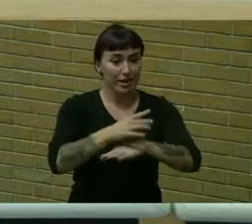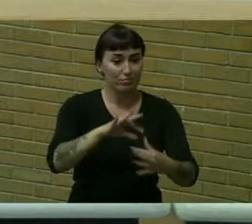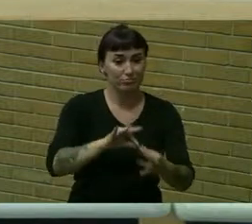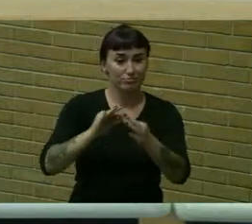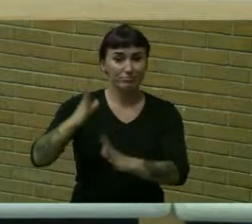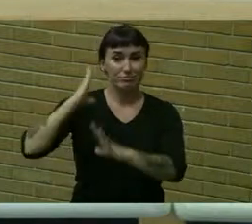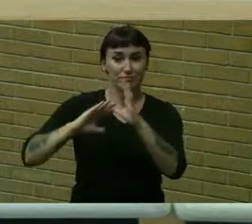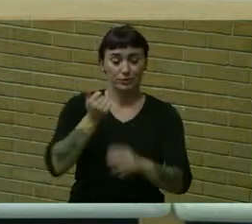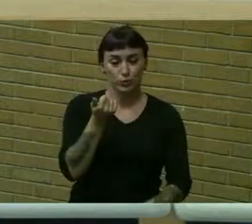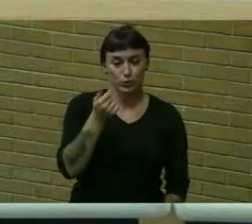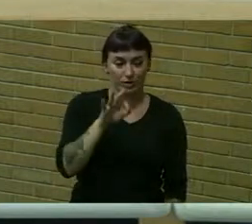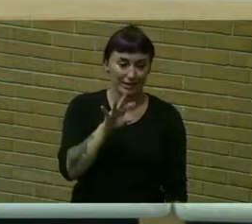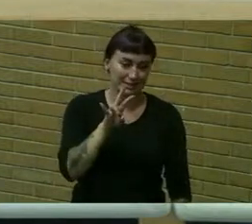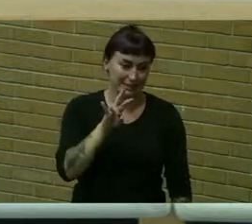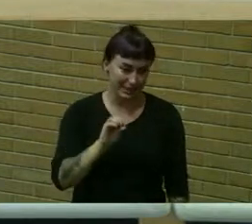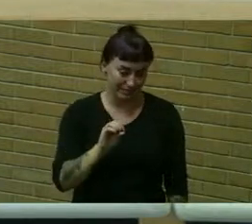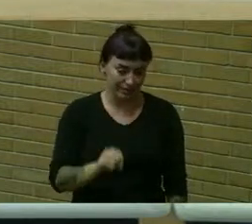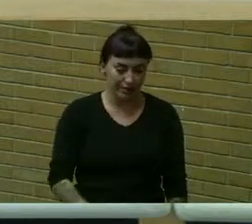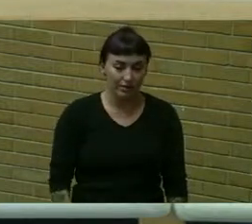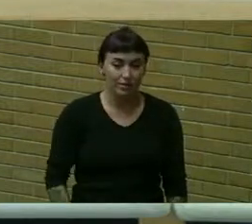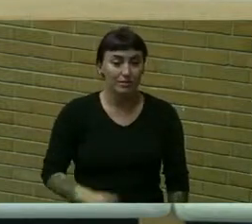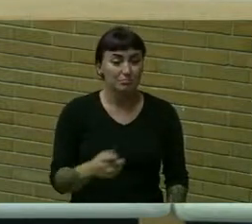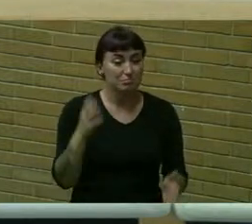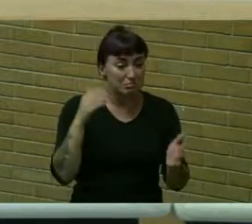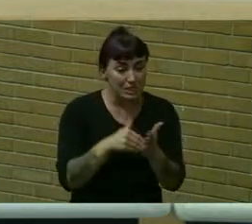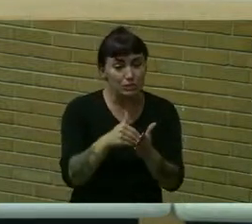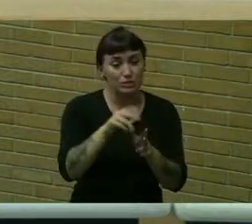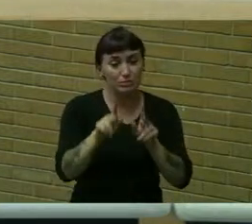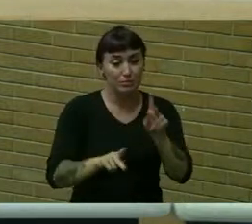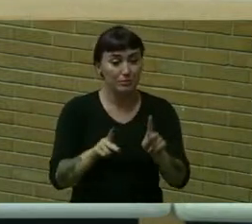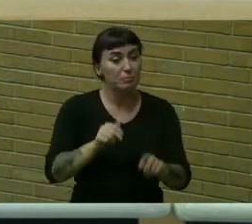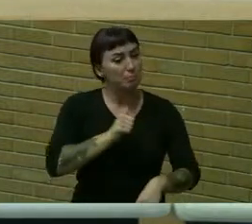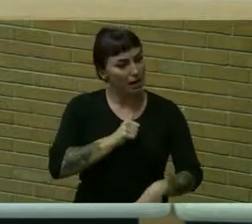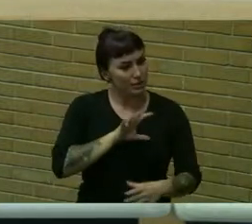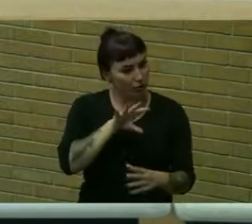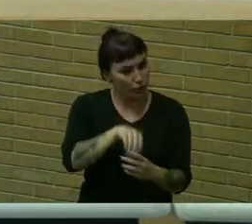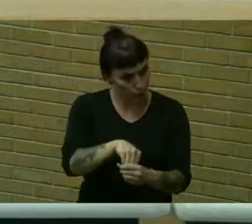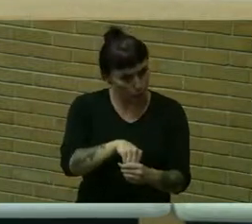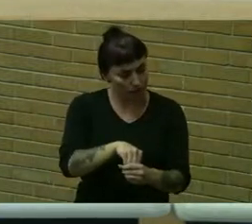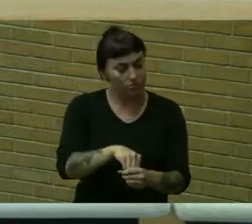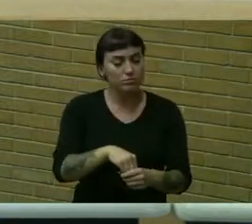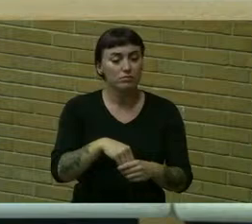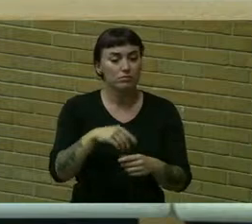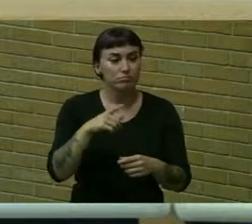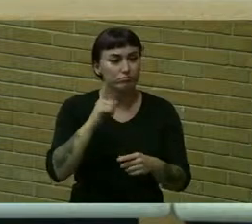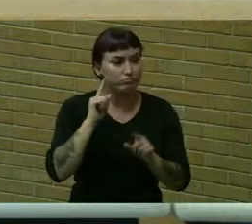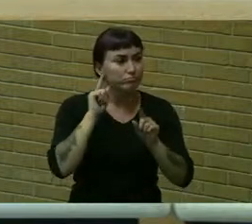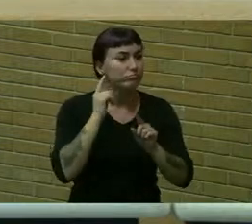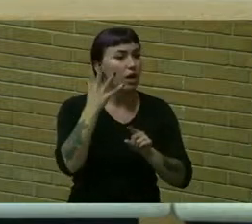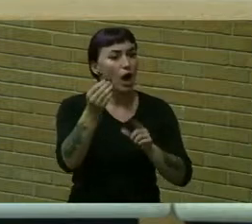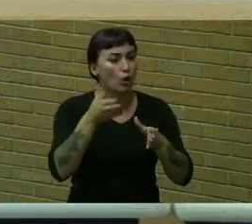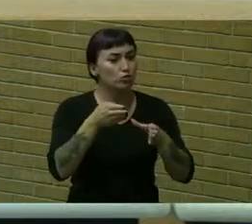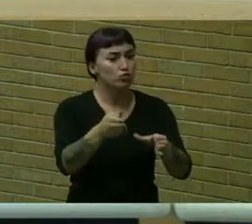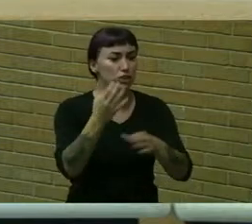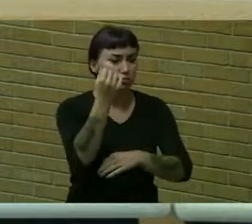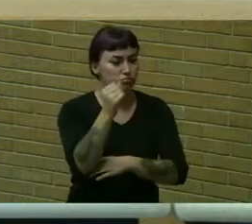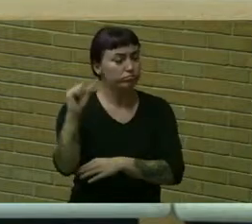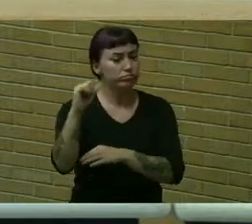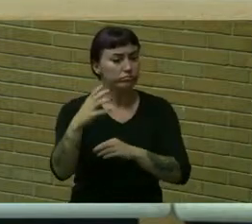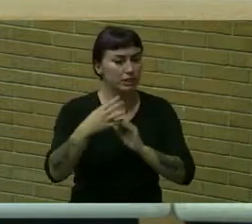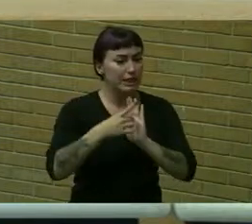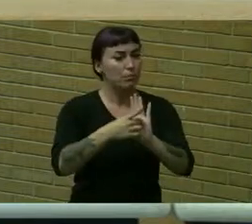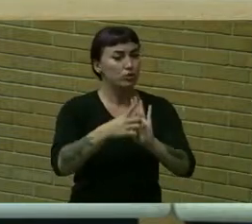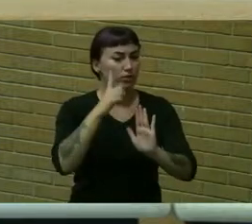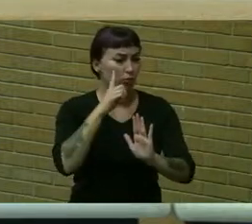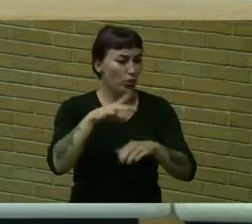to 1970, when millions of people, myself included, took to the streets to demonstrate for the